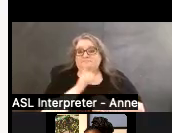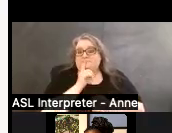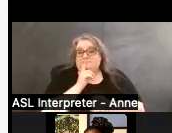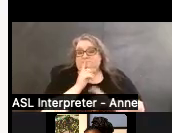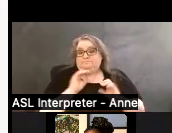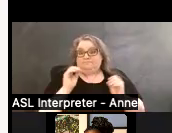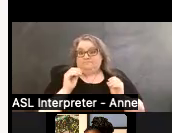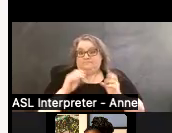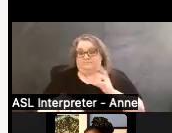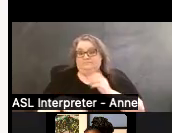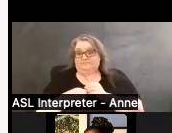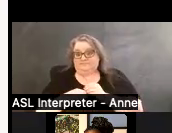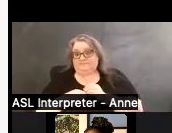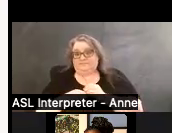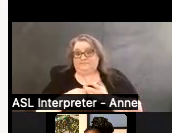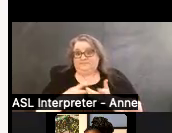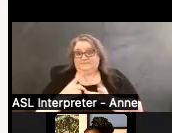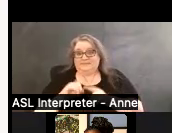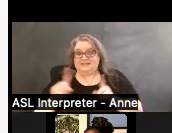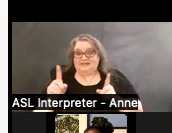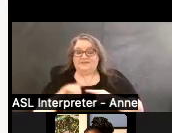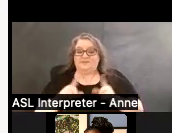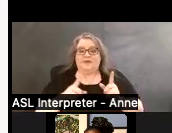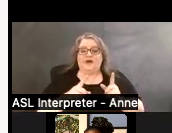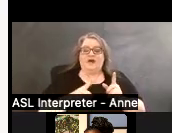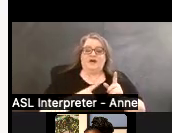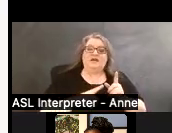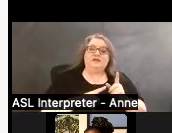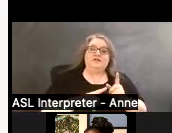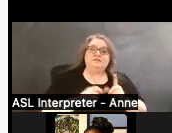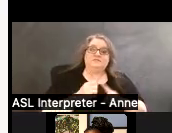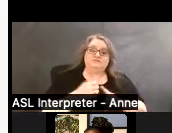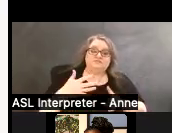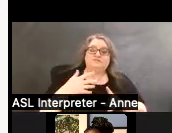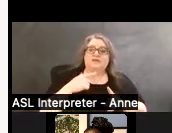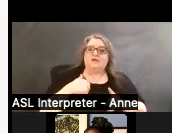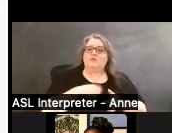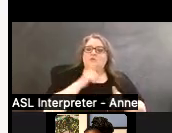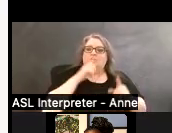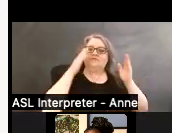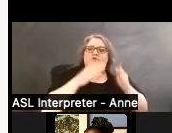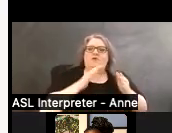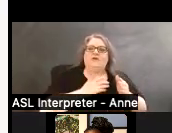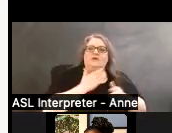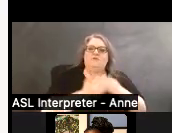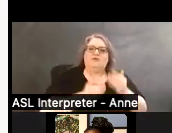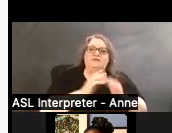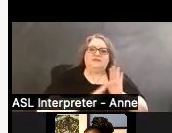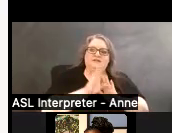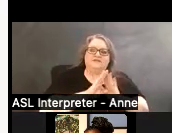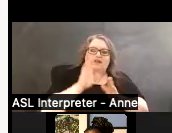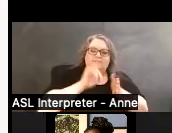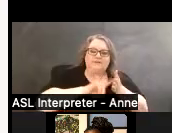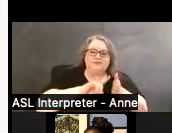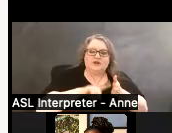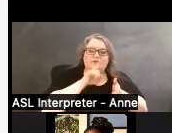say that's different, but just to add on that, yes, we really focused in our process of developing this tracker, we